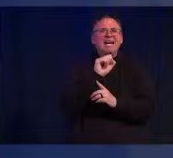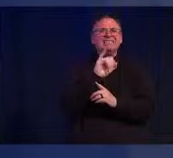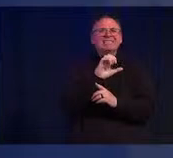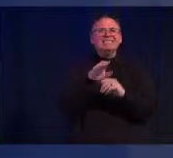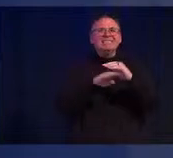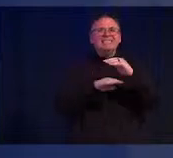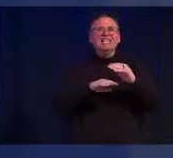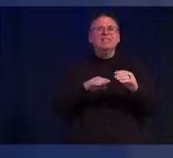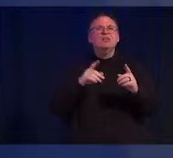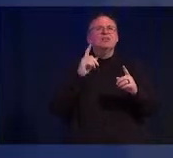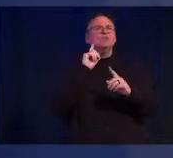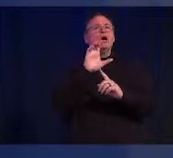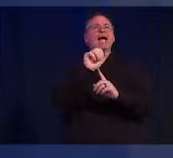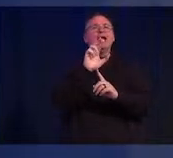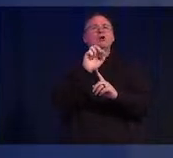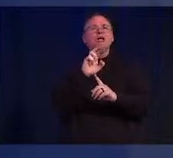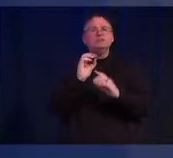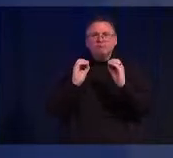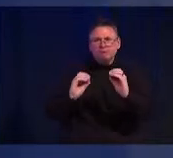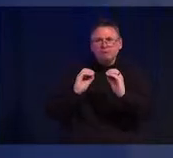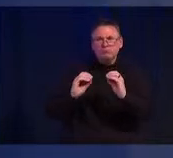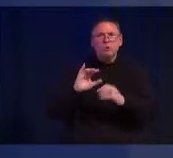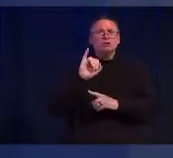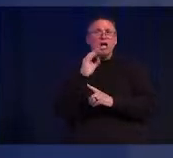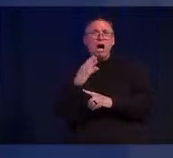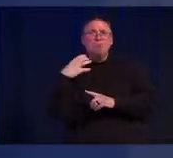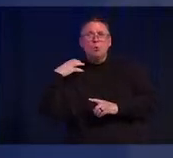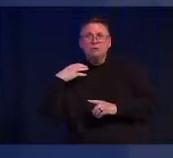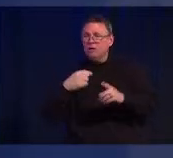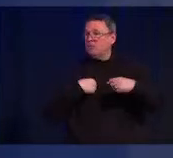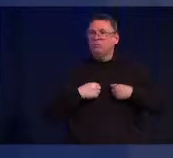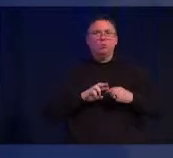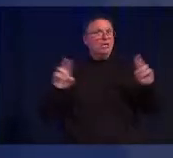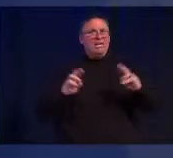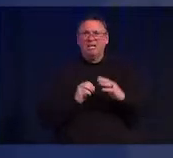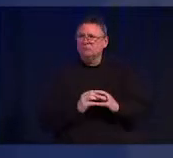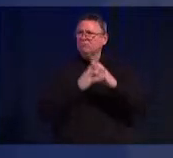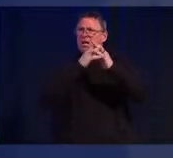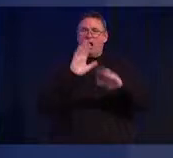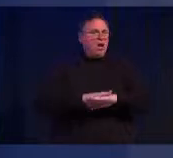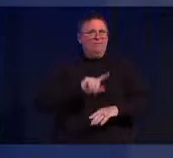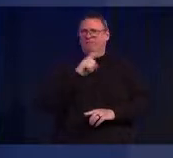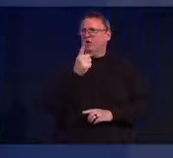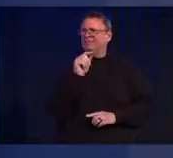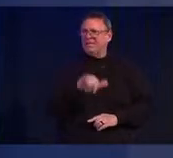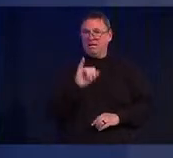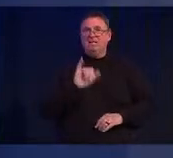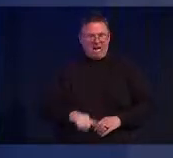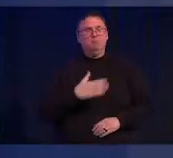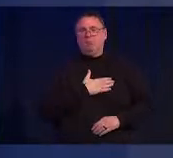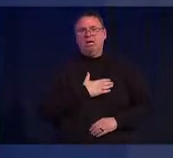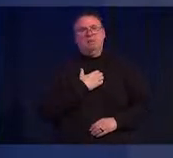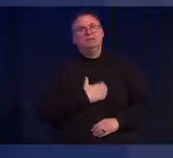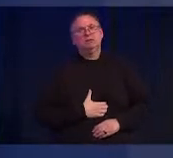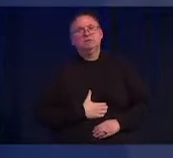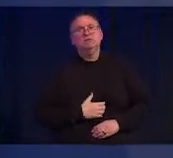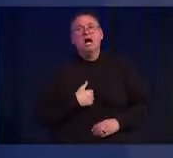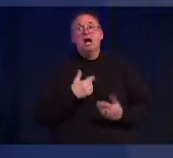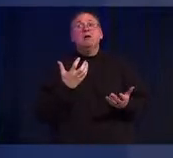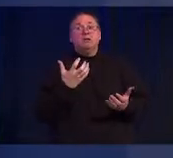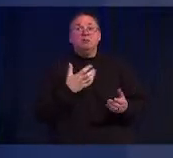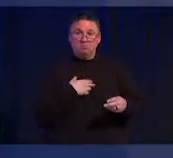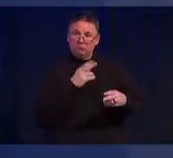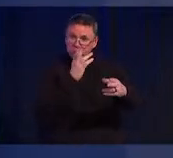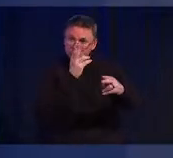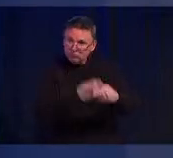coaching. There's a lot that can be done in this space. I'm ready day one to prioritize it because it truly is my passion. And I have to just mention